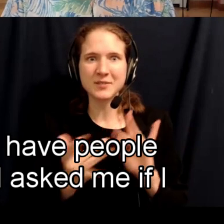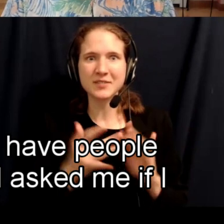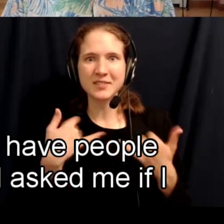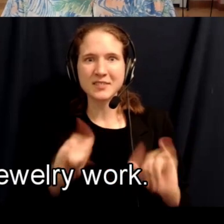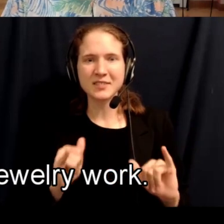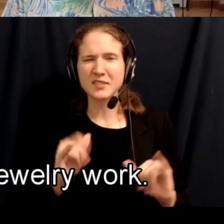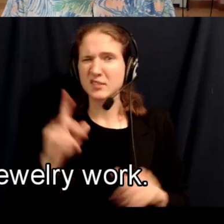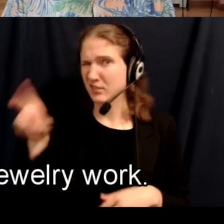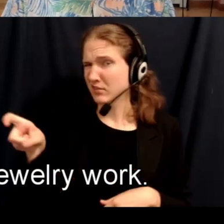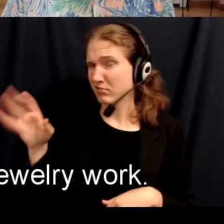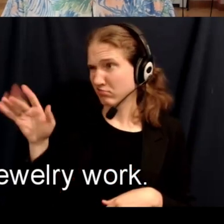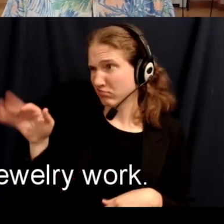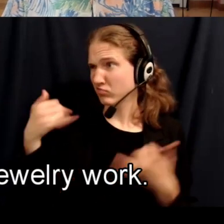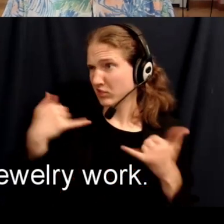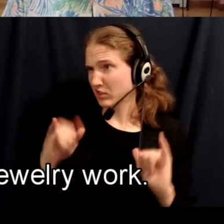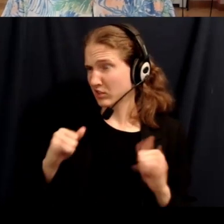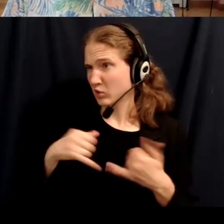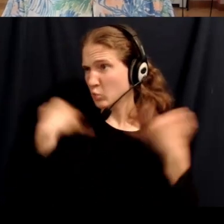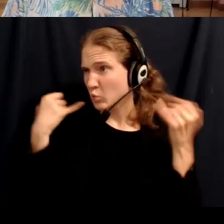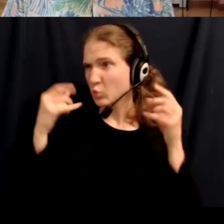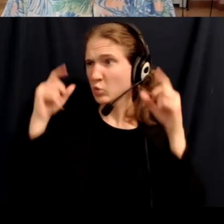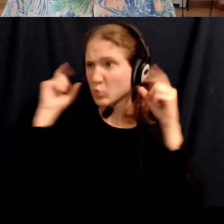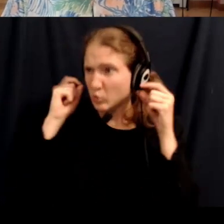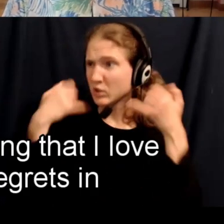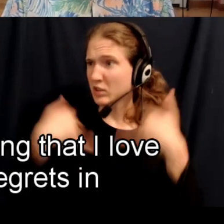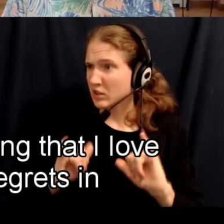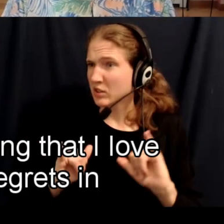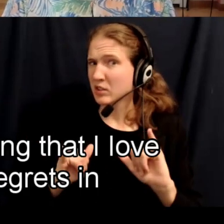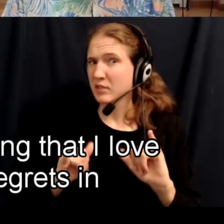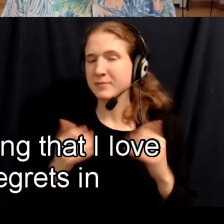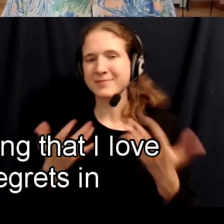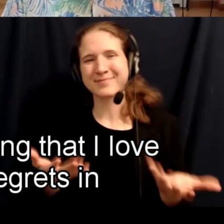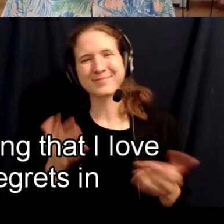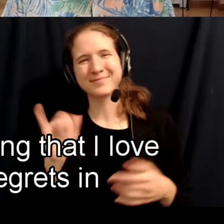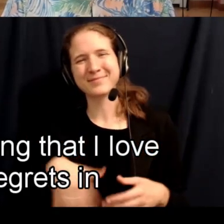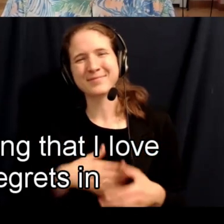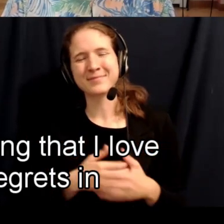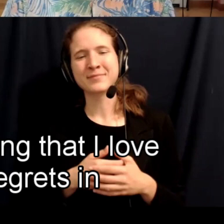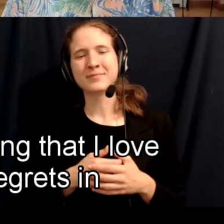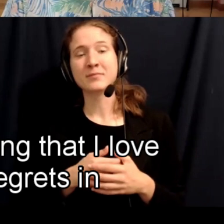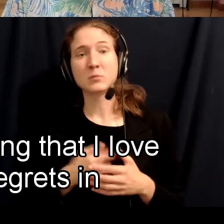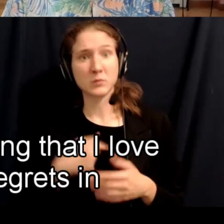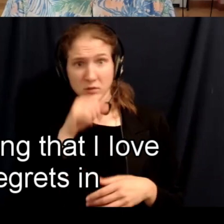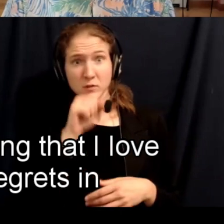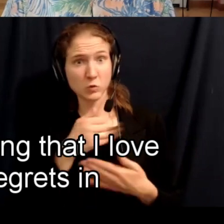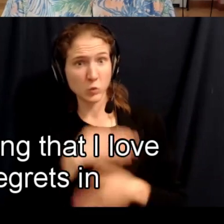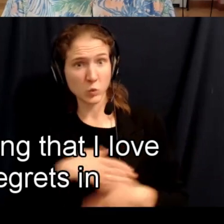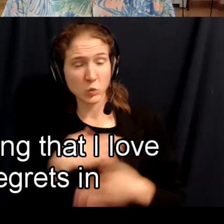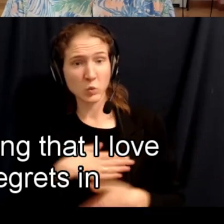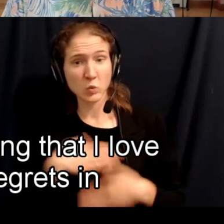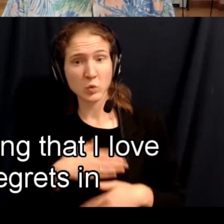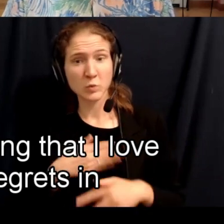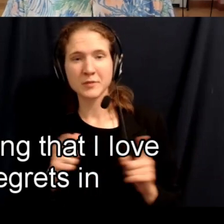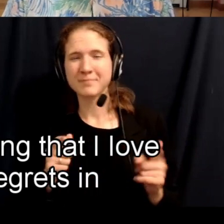me and asked me if I was, still doing jewelry work. And it's something that I love doing, but I have